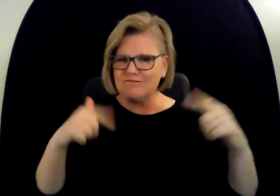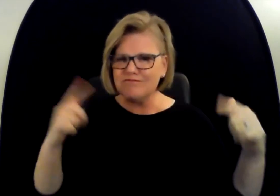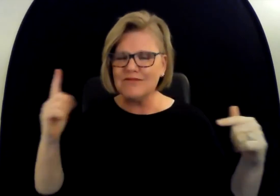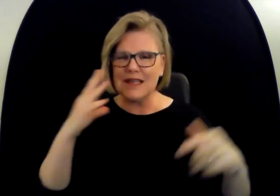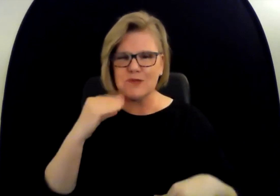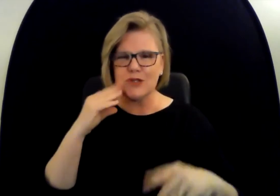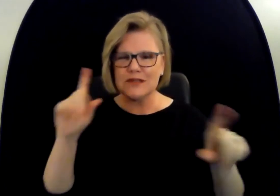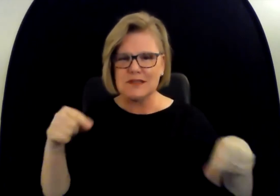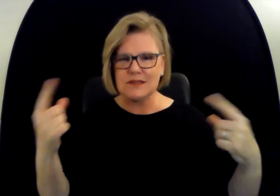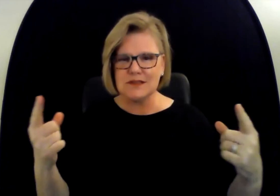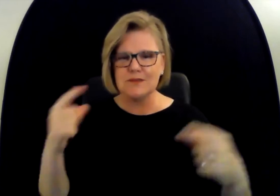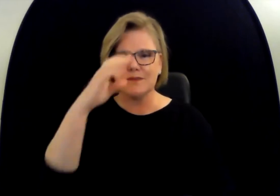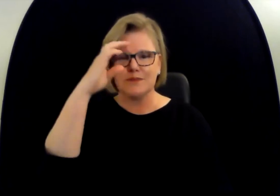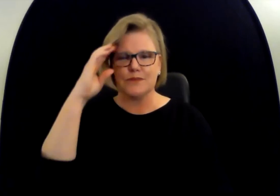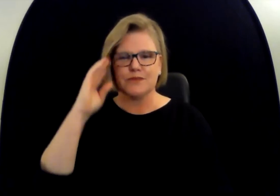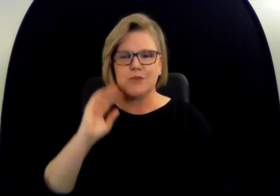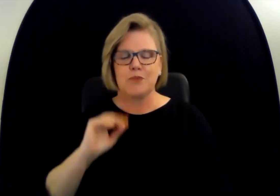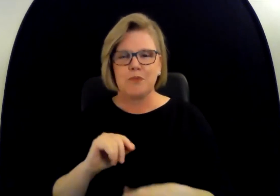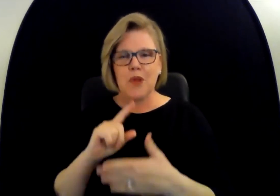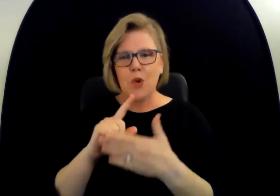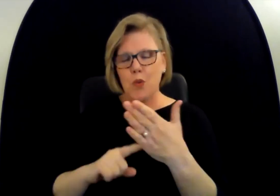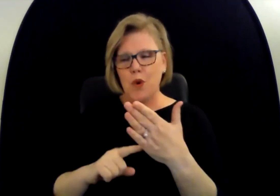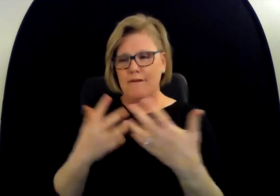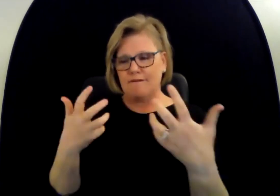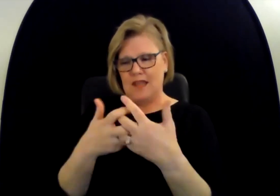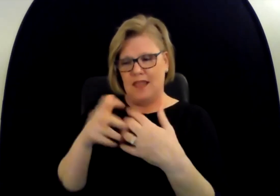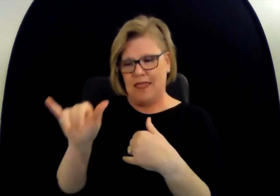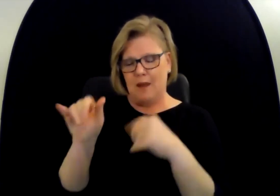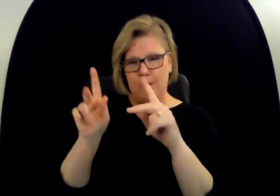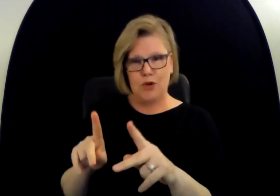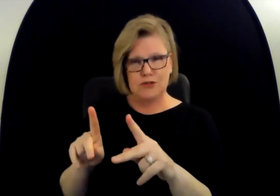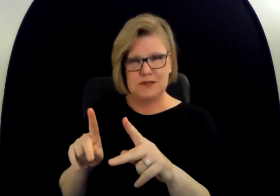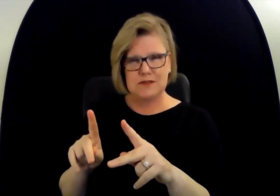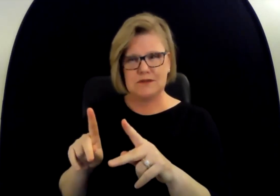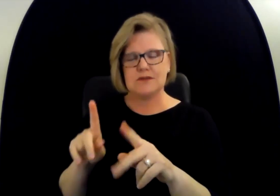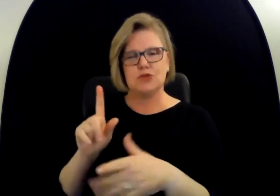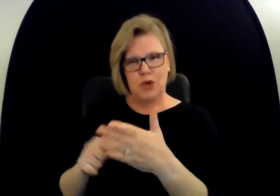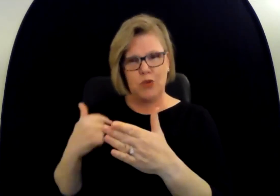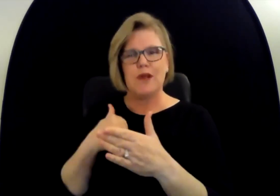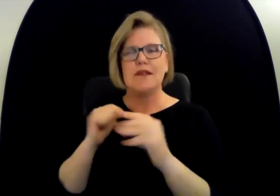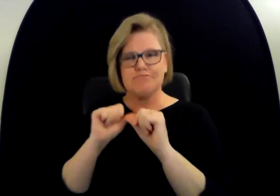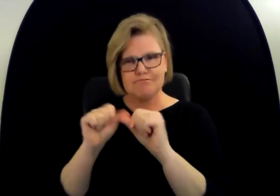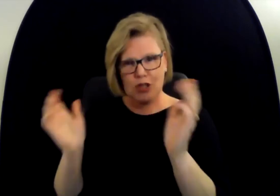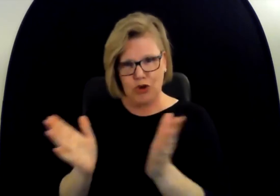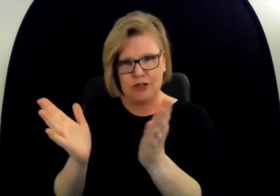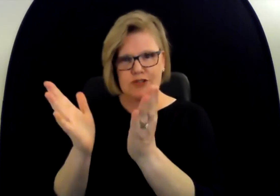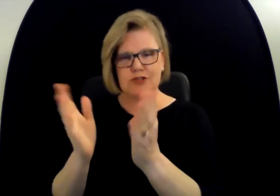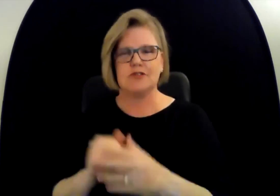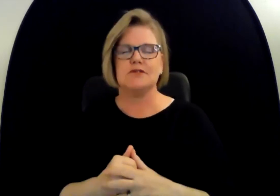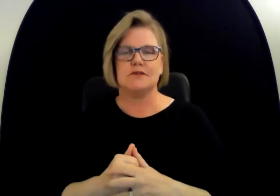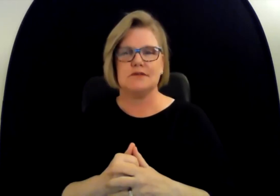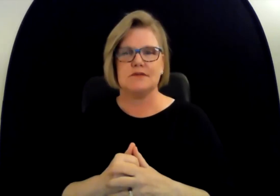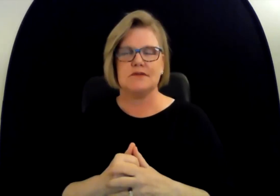And what works for that person is what we encourage. And it just is